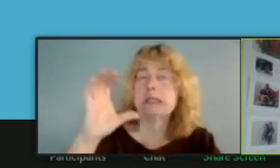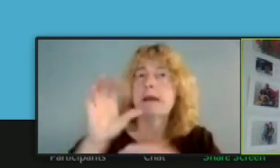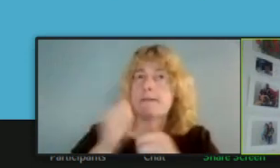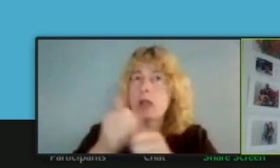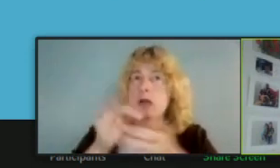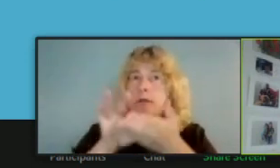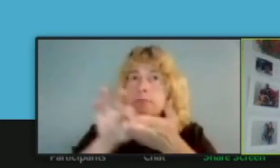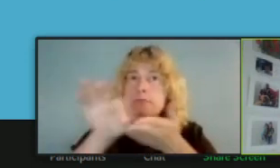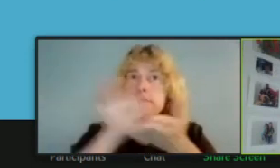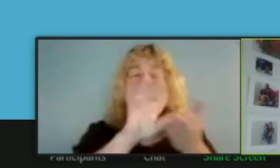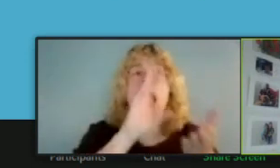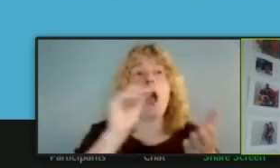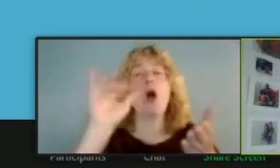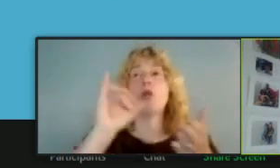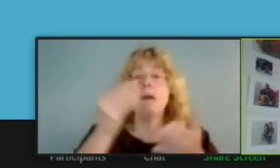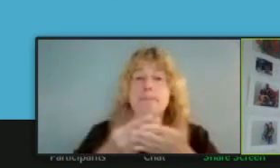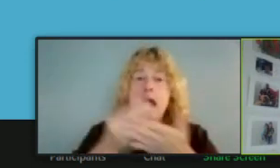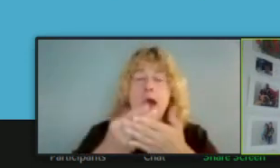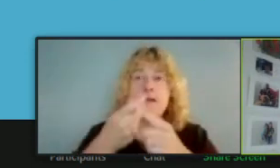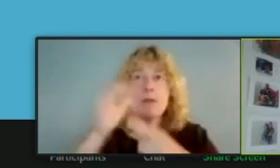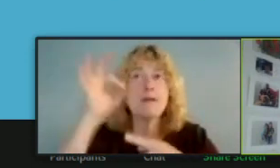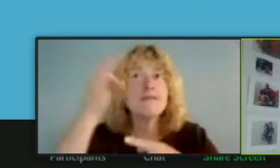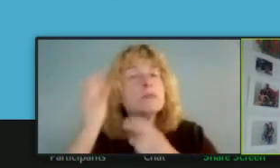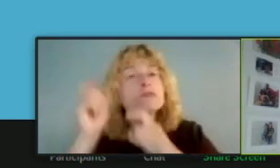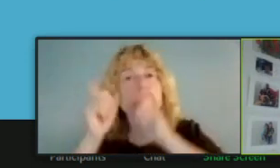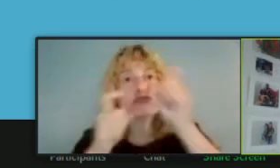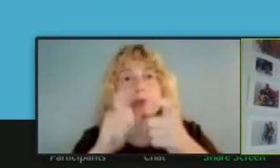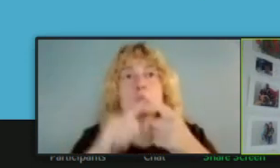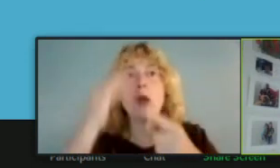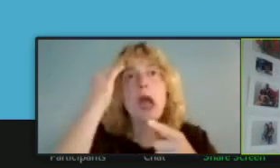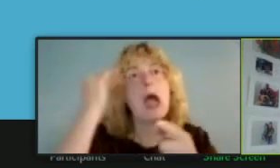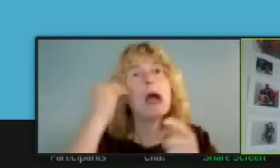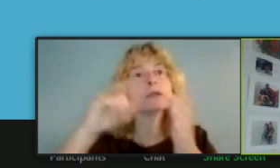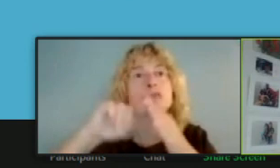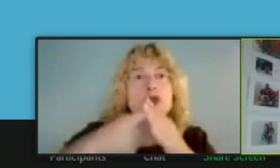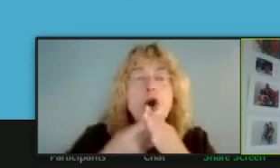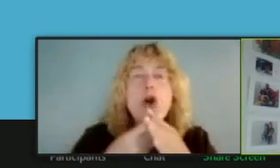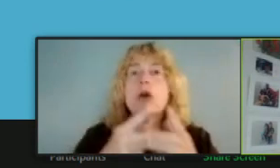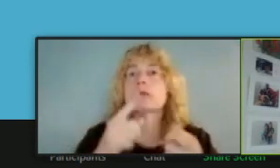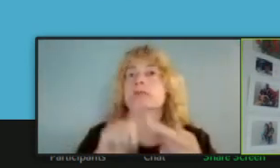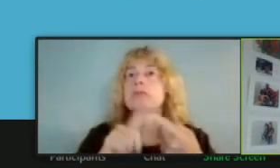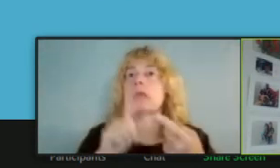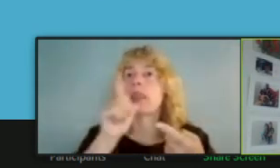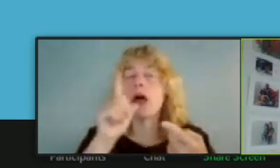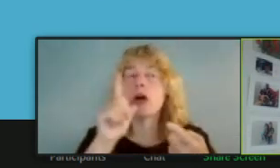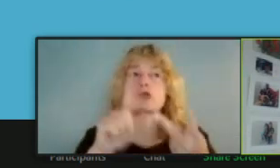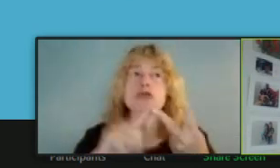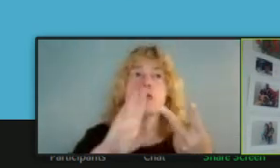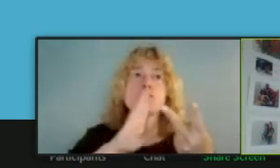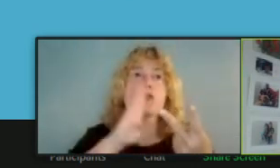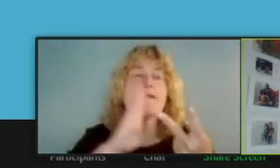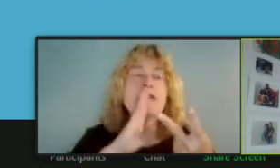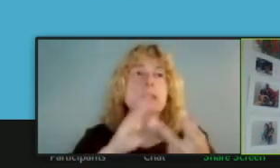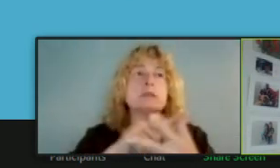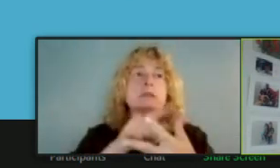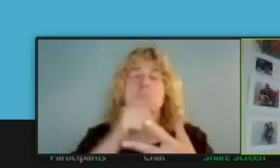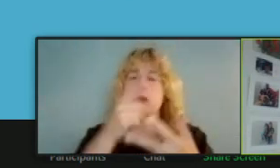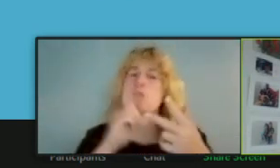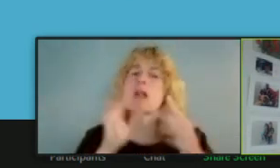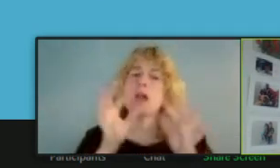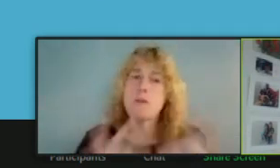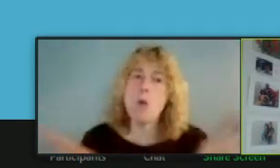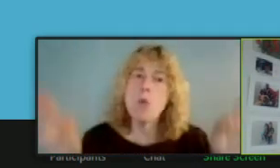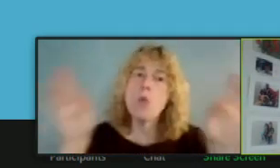breakfast programs and lunch programs and schools. It is incredibly important to fill it out.